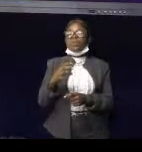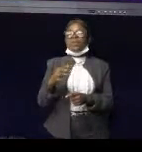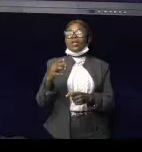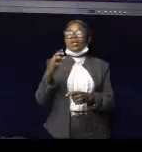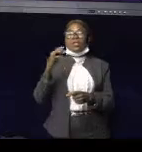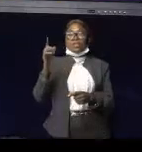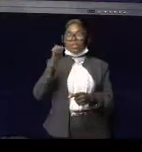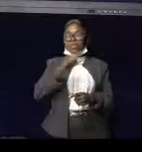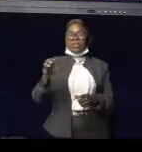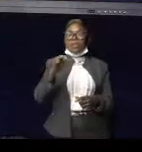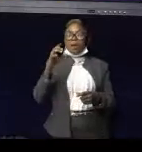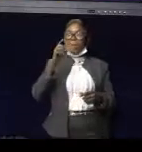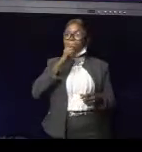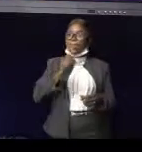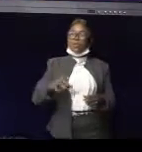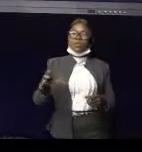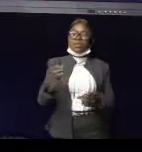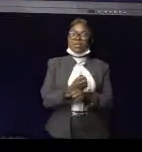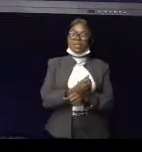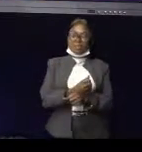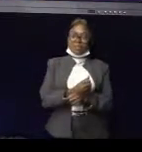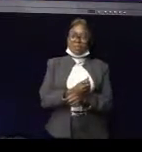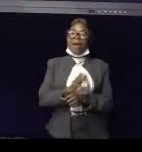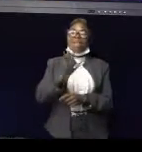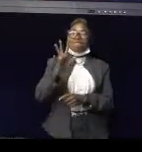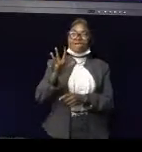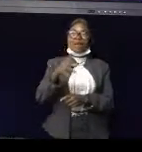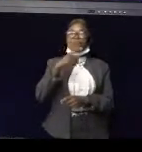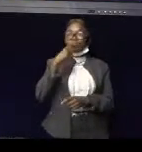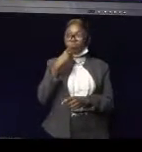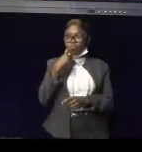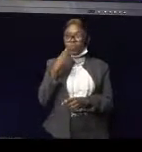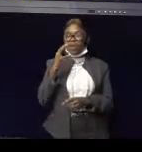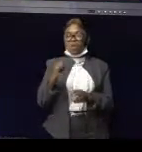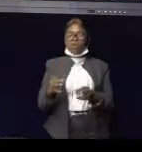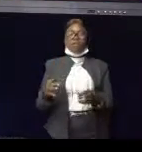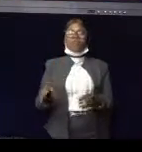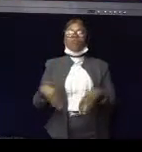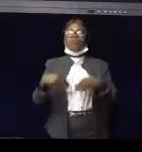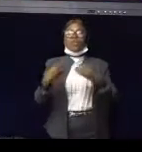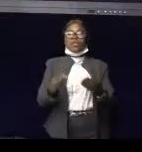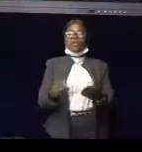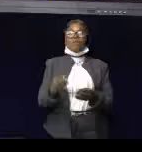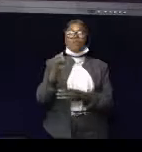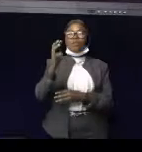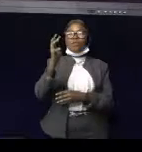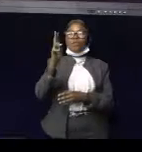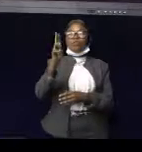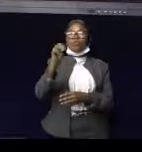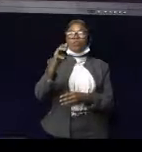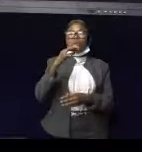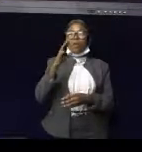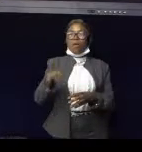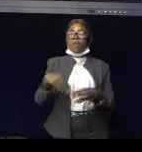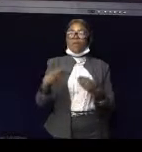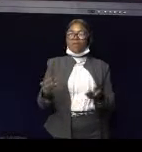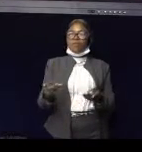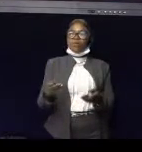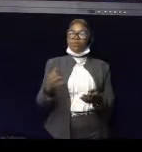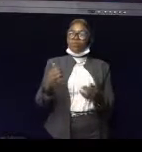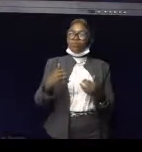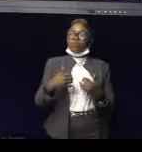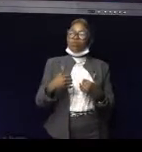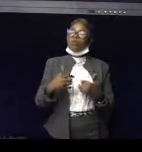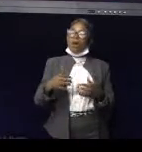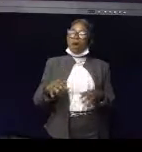get 5 sweets. So if we have given Umar 3 sweets 6 times, then